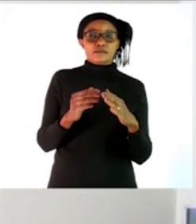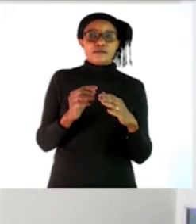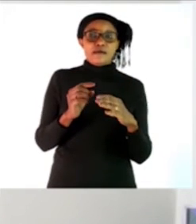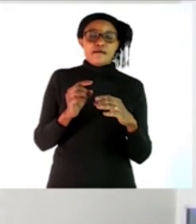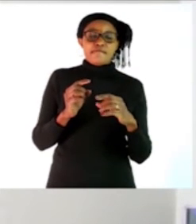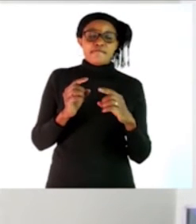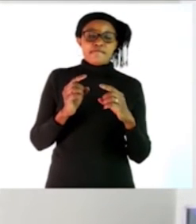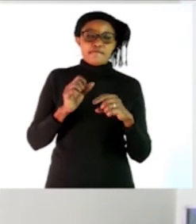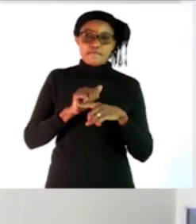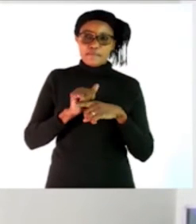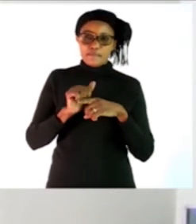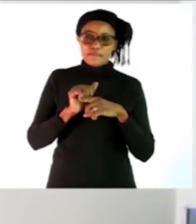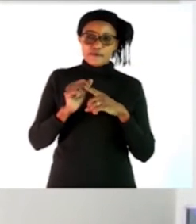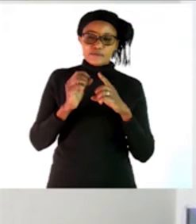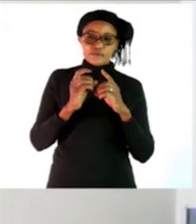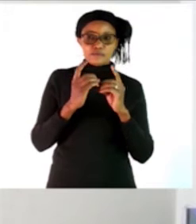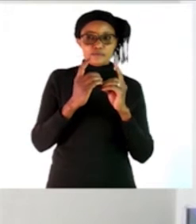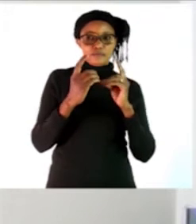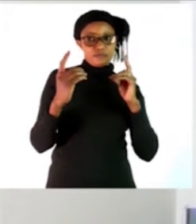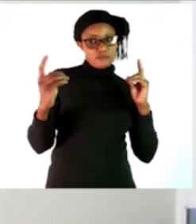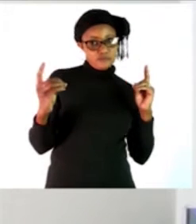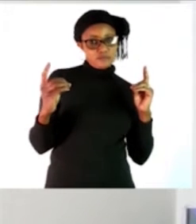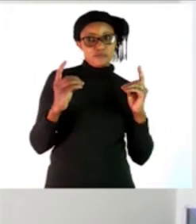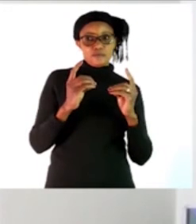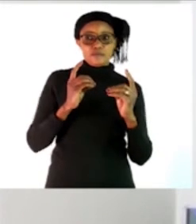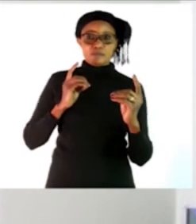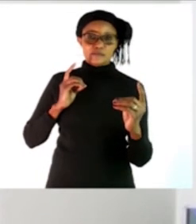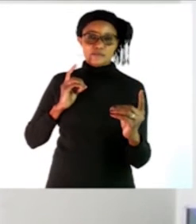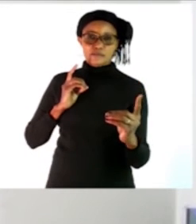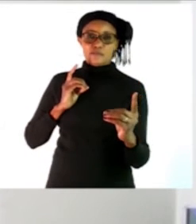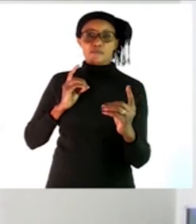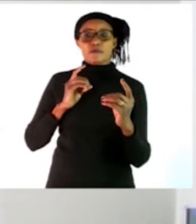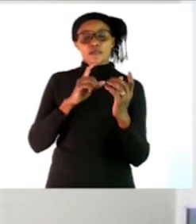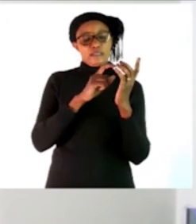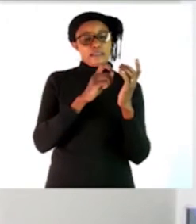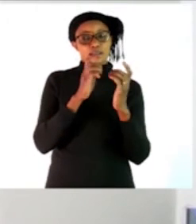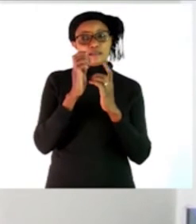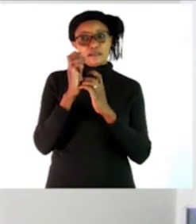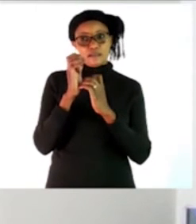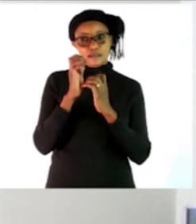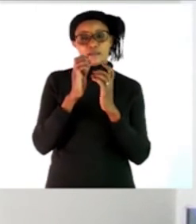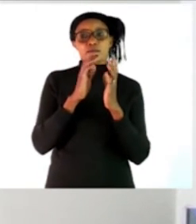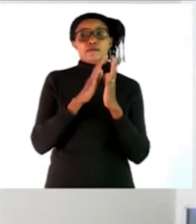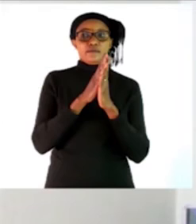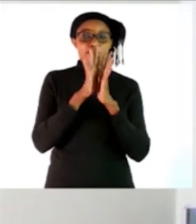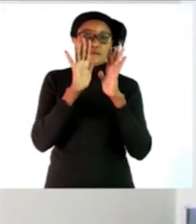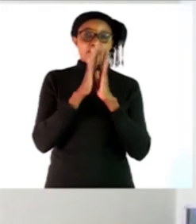our social distancing and sanitizing of hands.